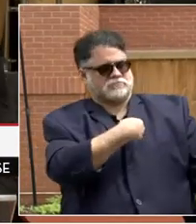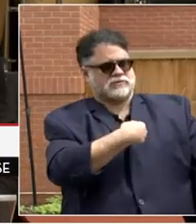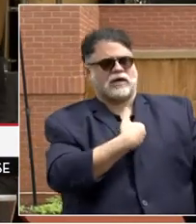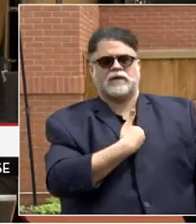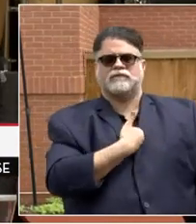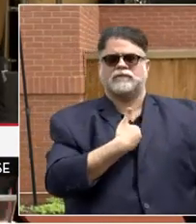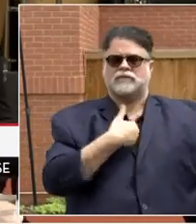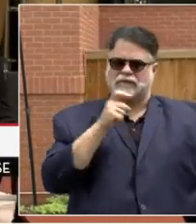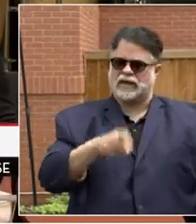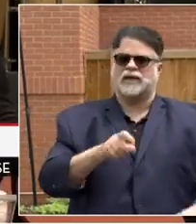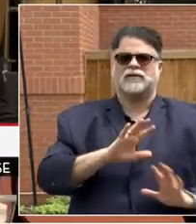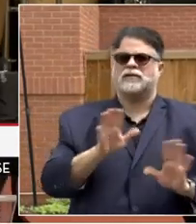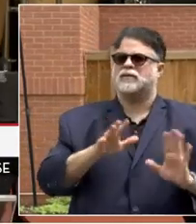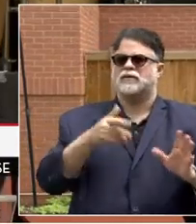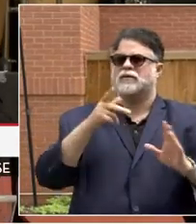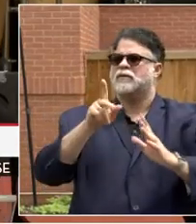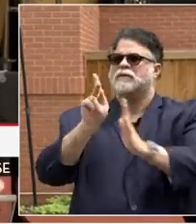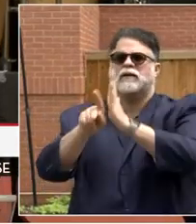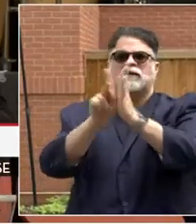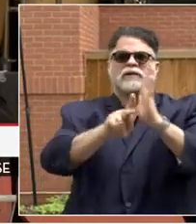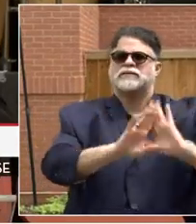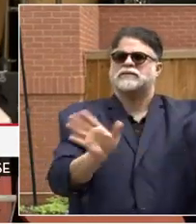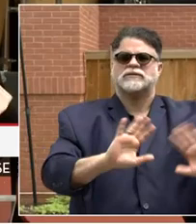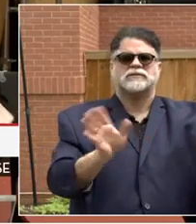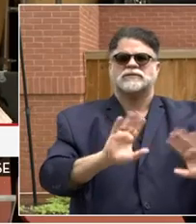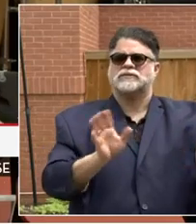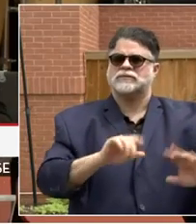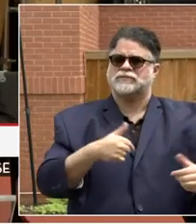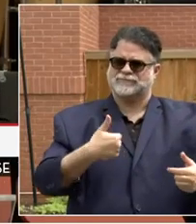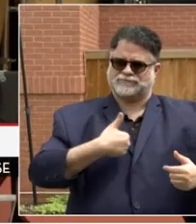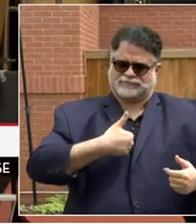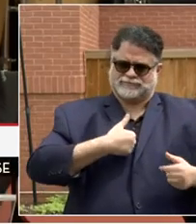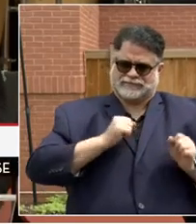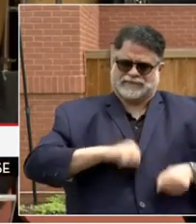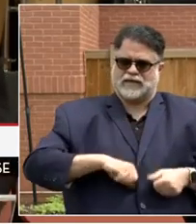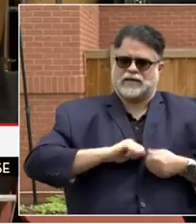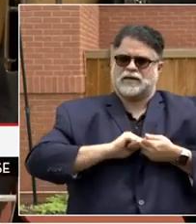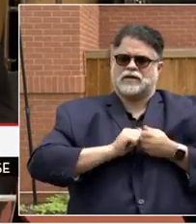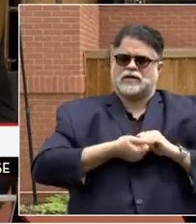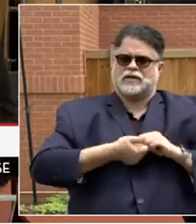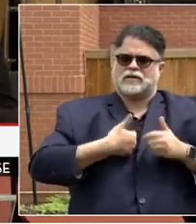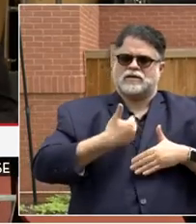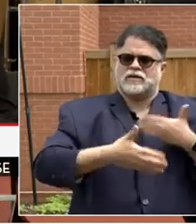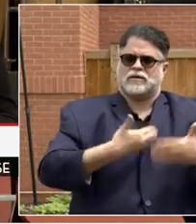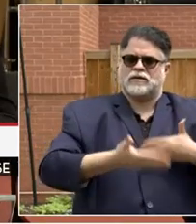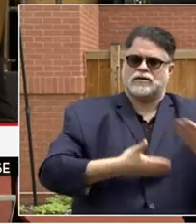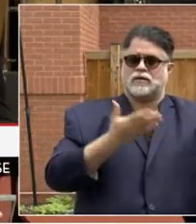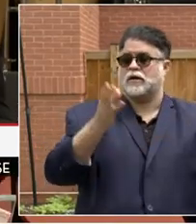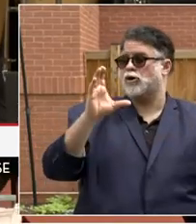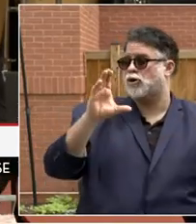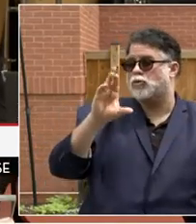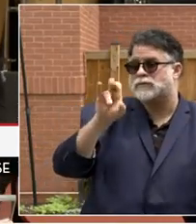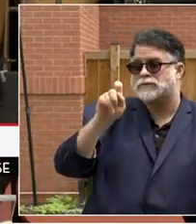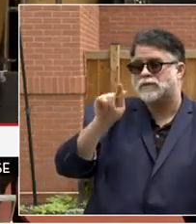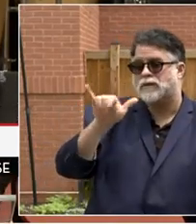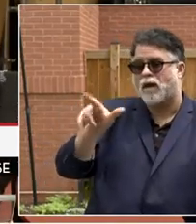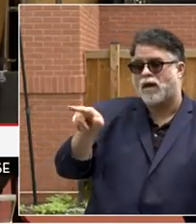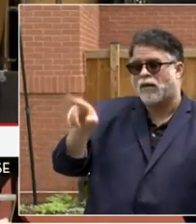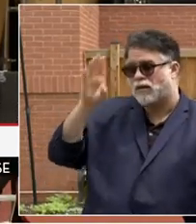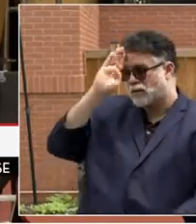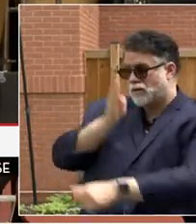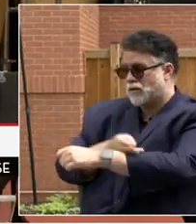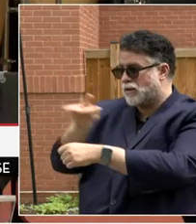city? And what I know is that if Crystal McNeil can still stand and do the work, that I can do it too.